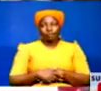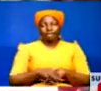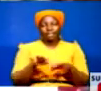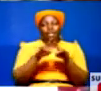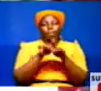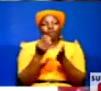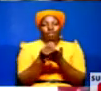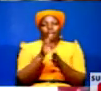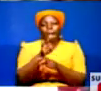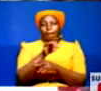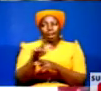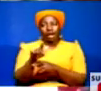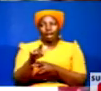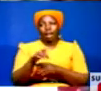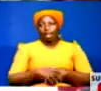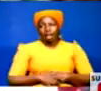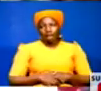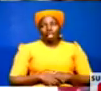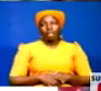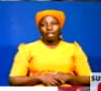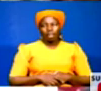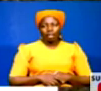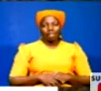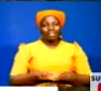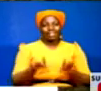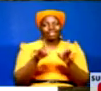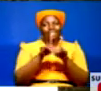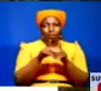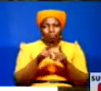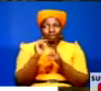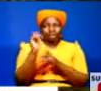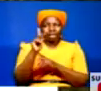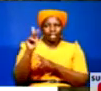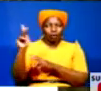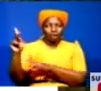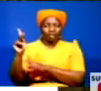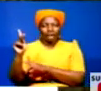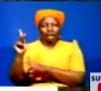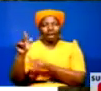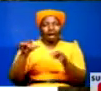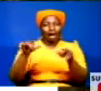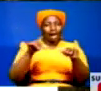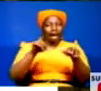the Kenya Kwanzaa's administration taxation policy. For Prime Edition, I'm Gladys Mongai.